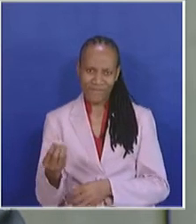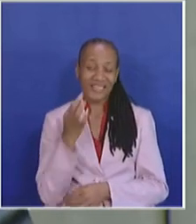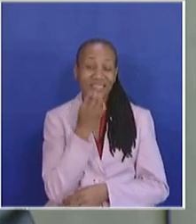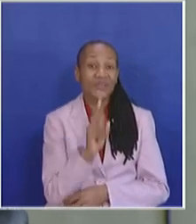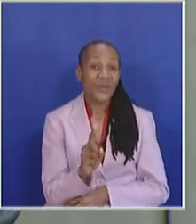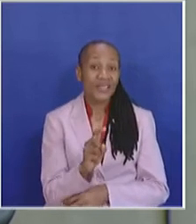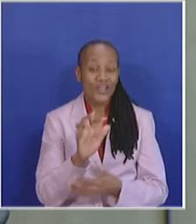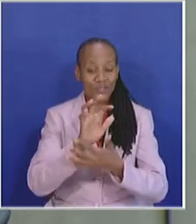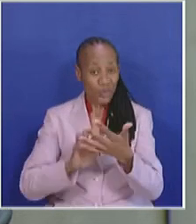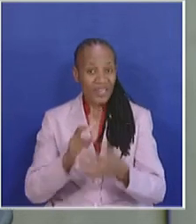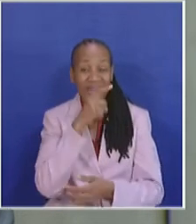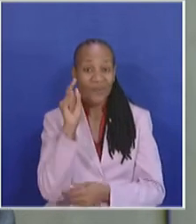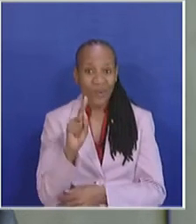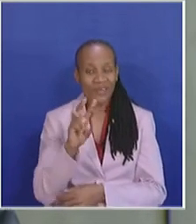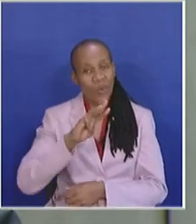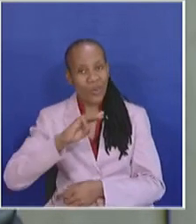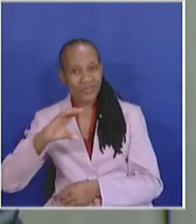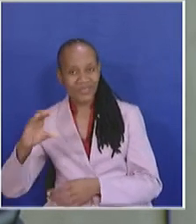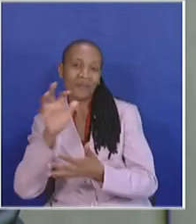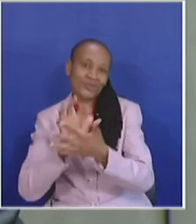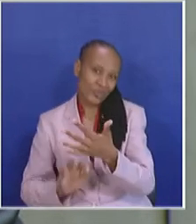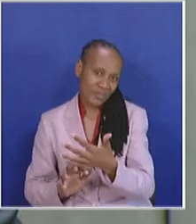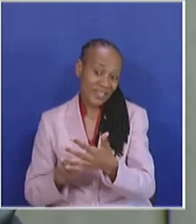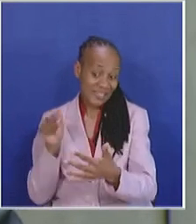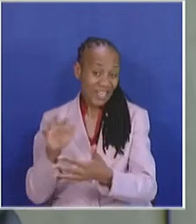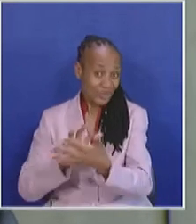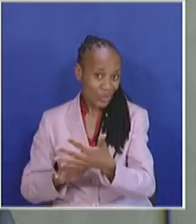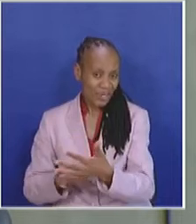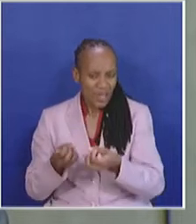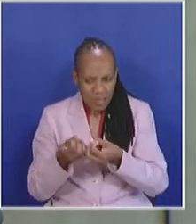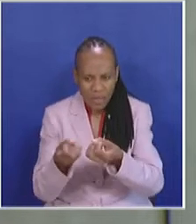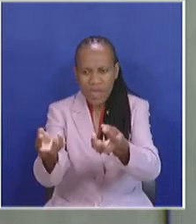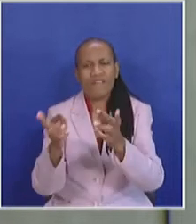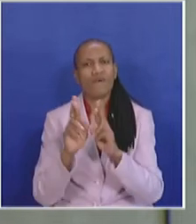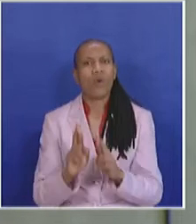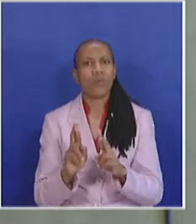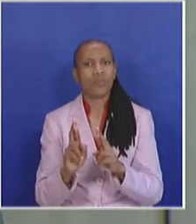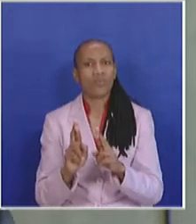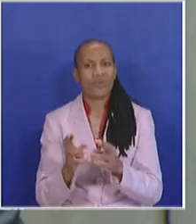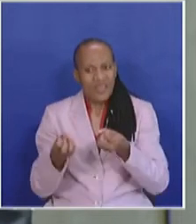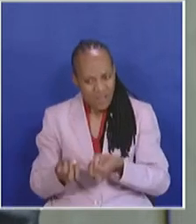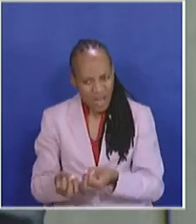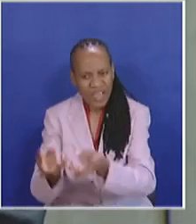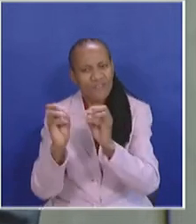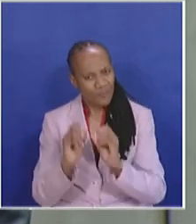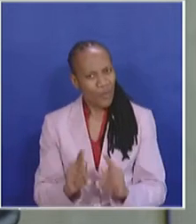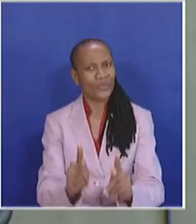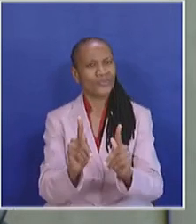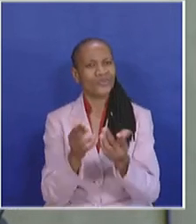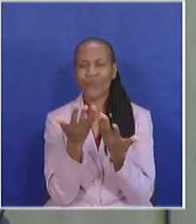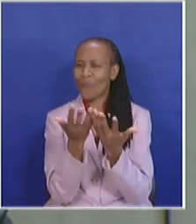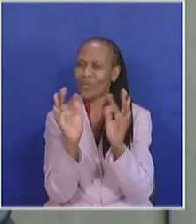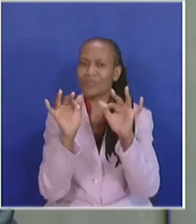Cape story. A story that brings hope, a story that brings opportunities to people of South